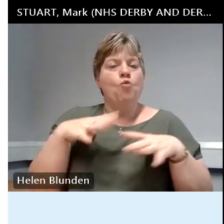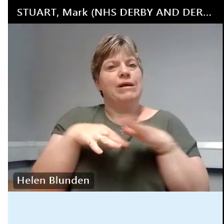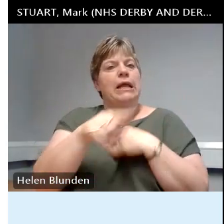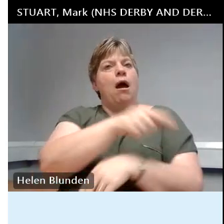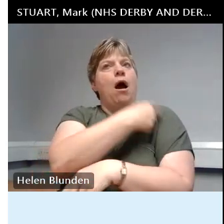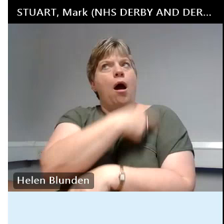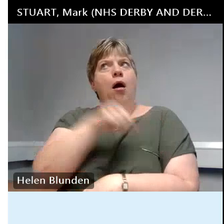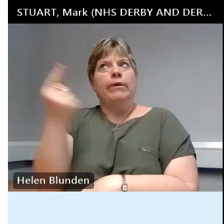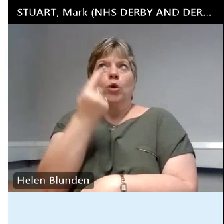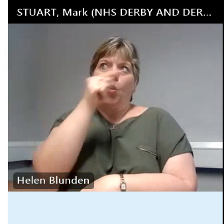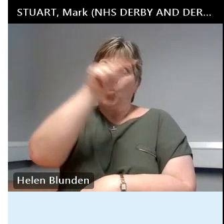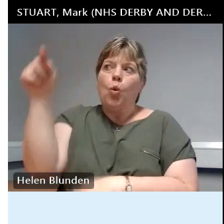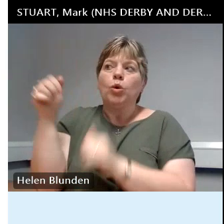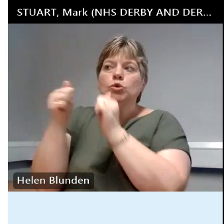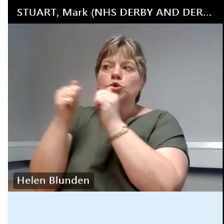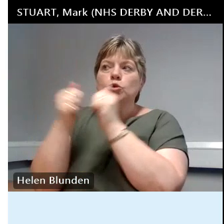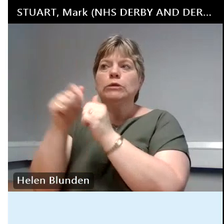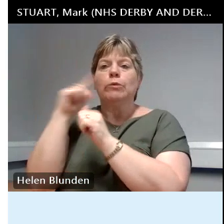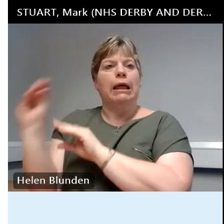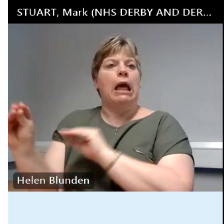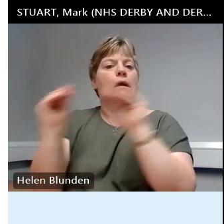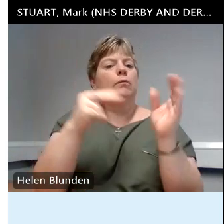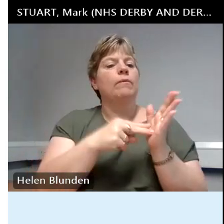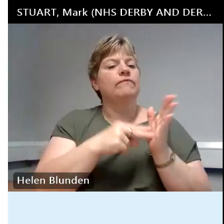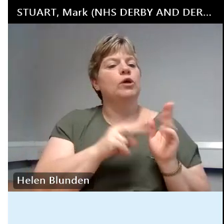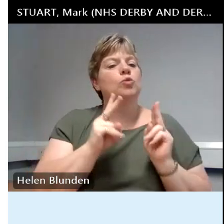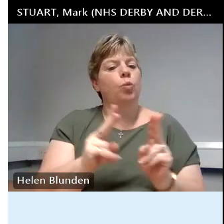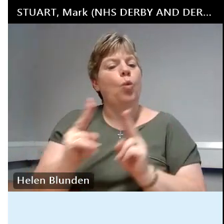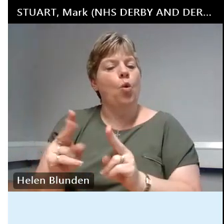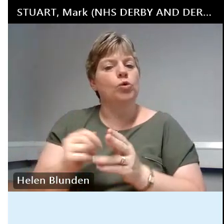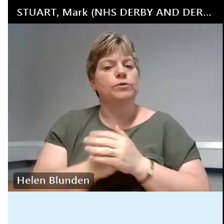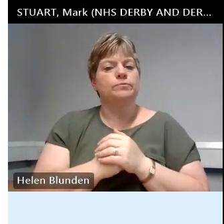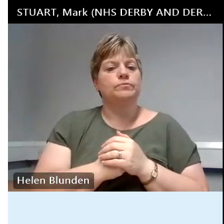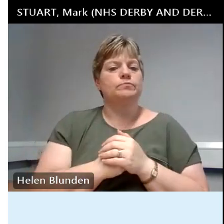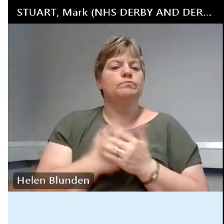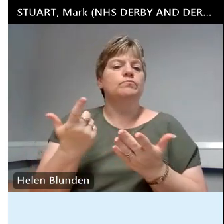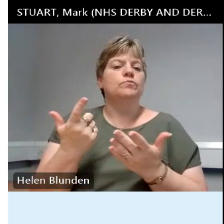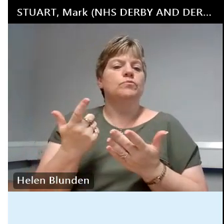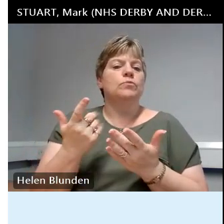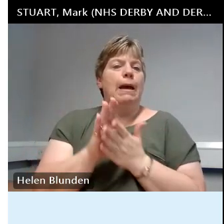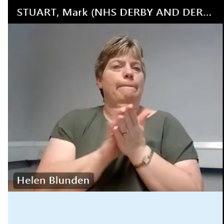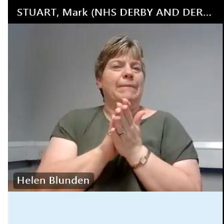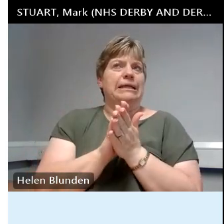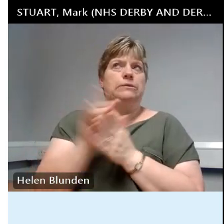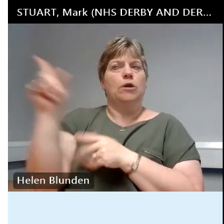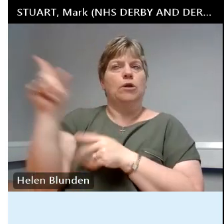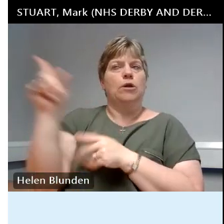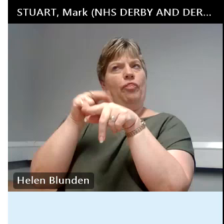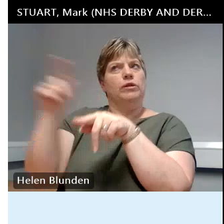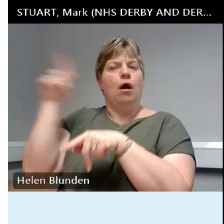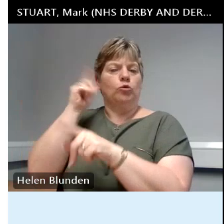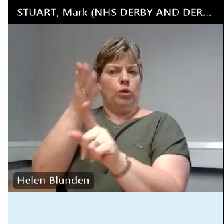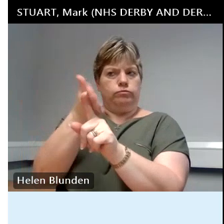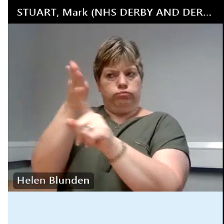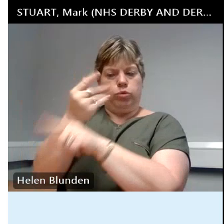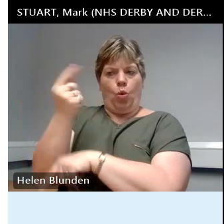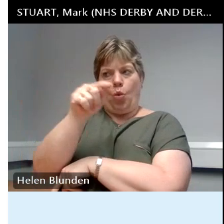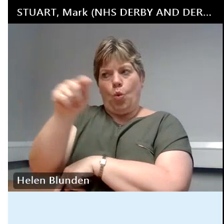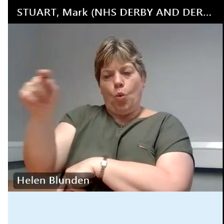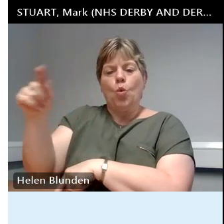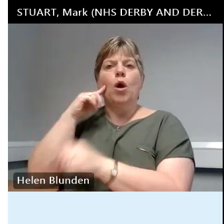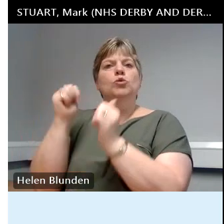be suitable for admission to a virtual ward. So you'd be identified by a consultant or by the virtual ward